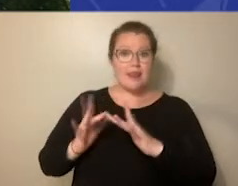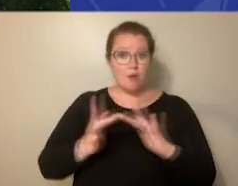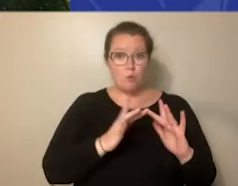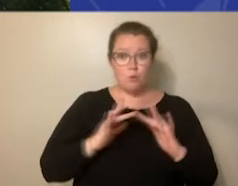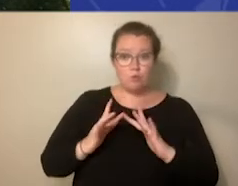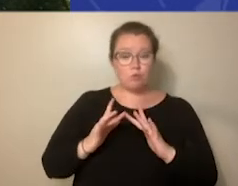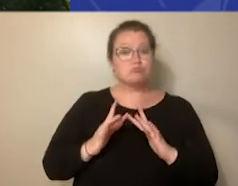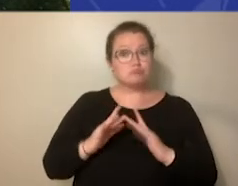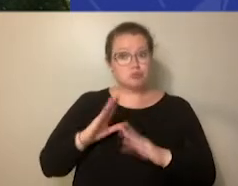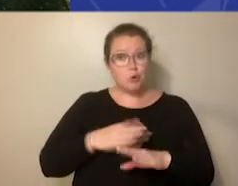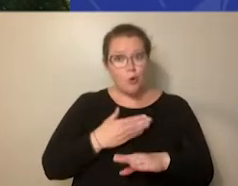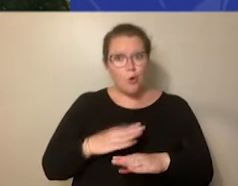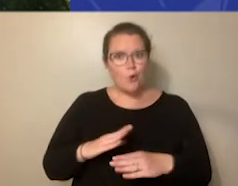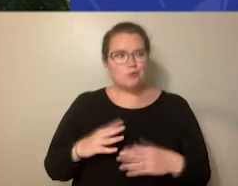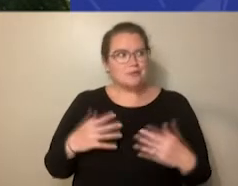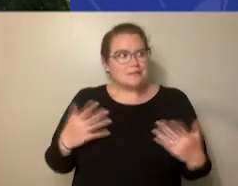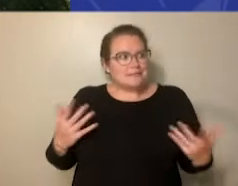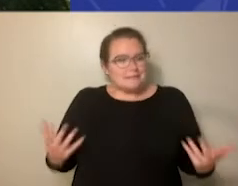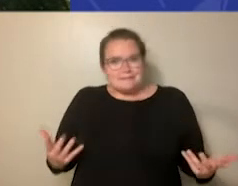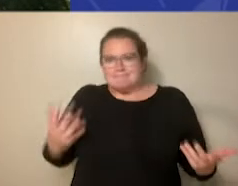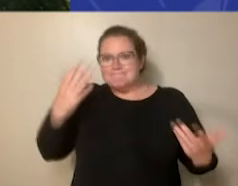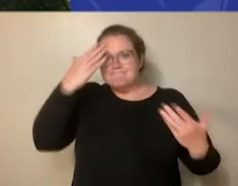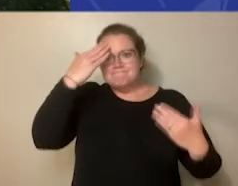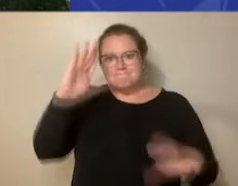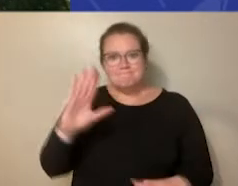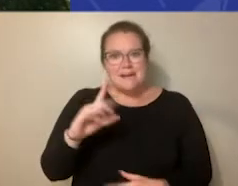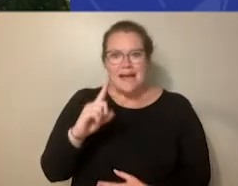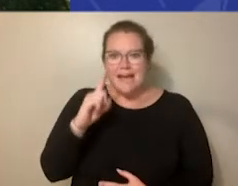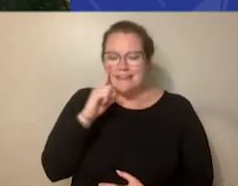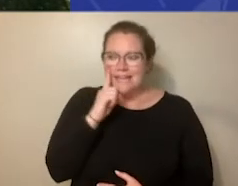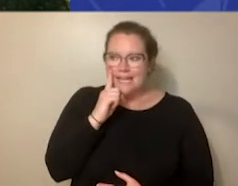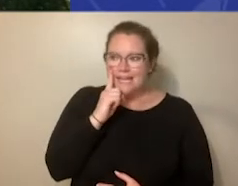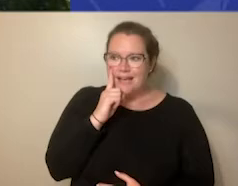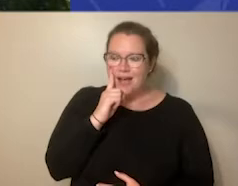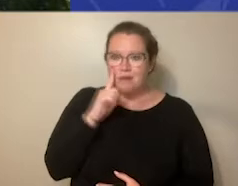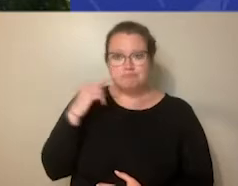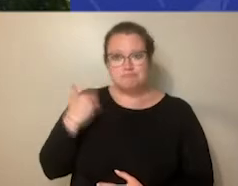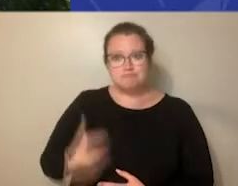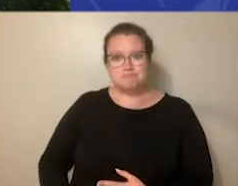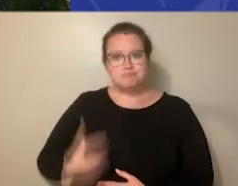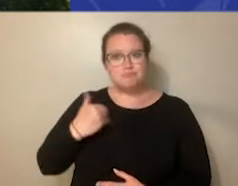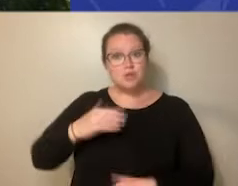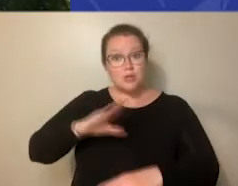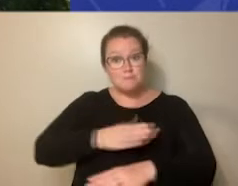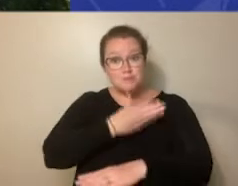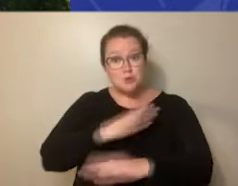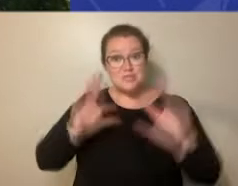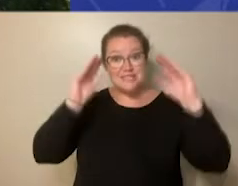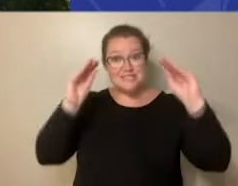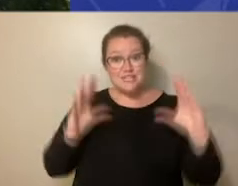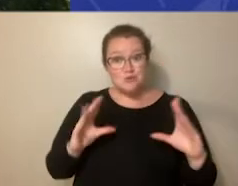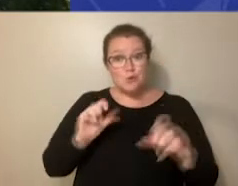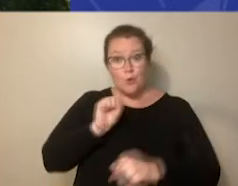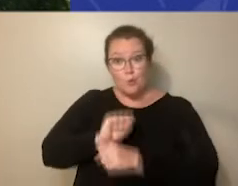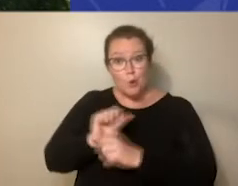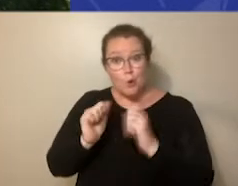So I don't know. I think that being a music teacher and working with my